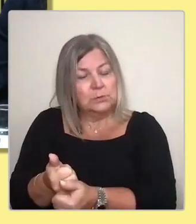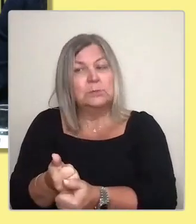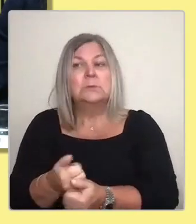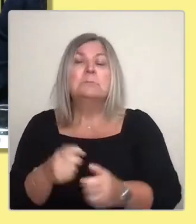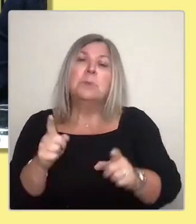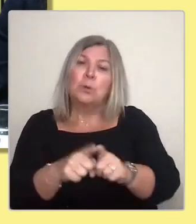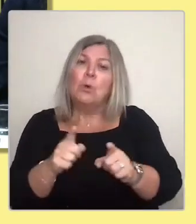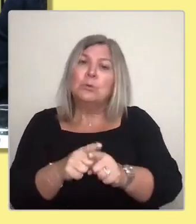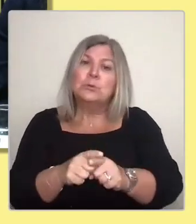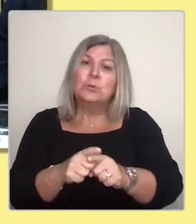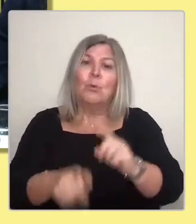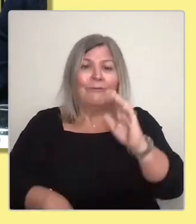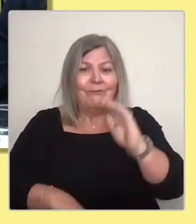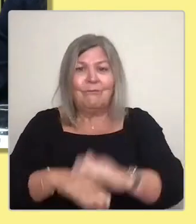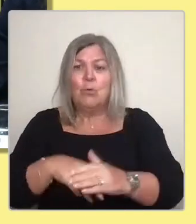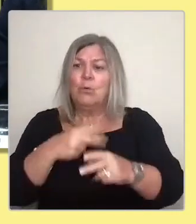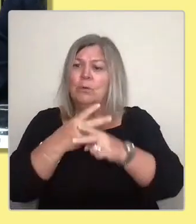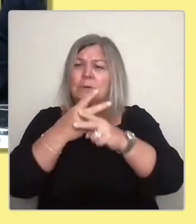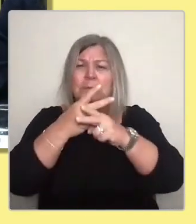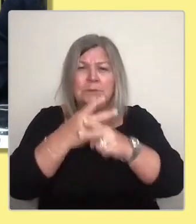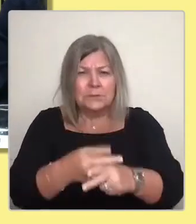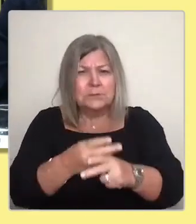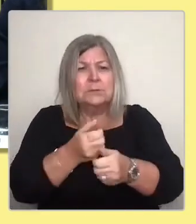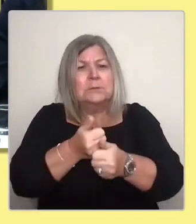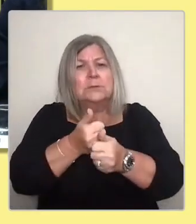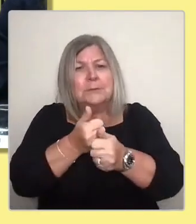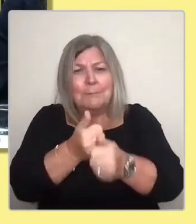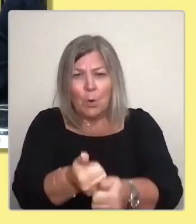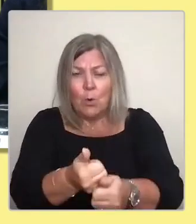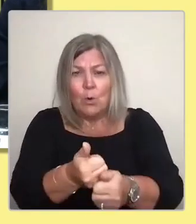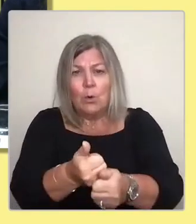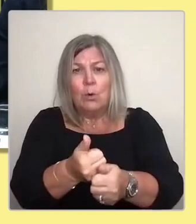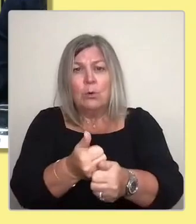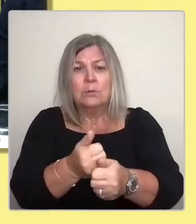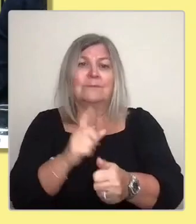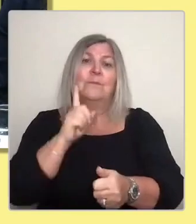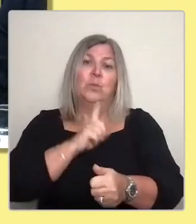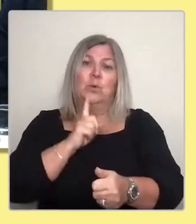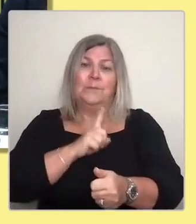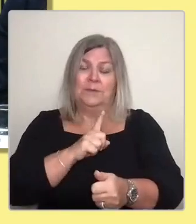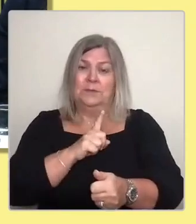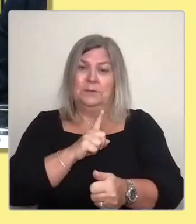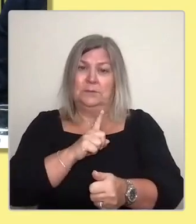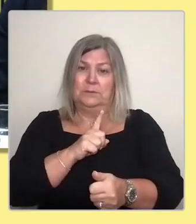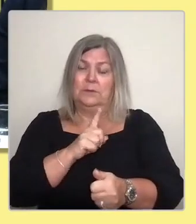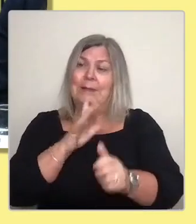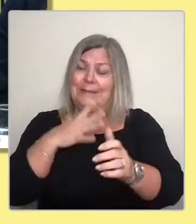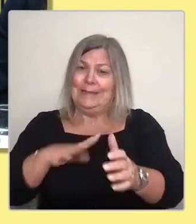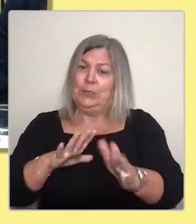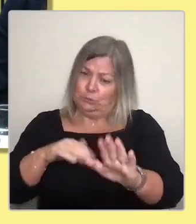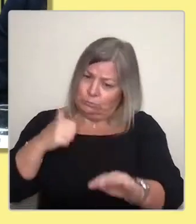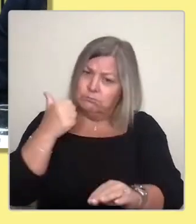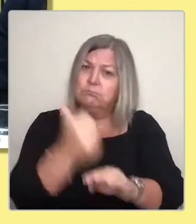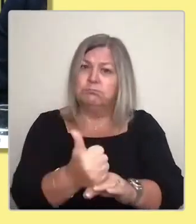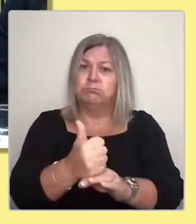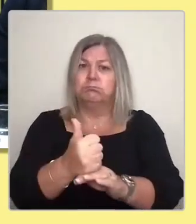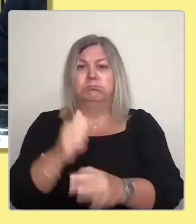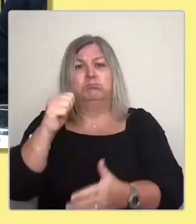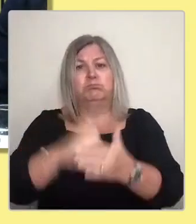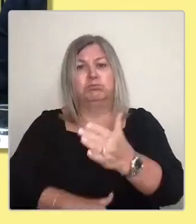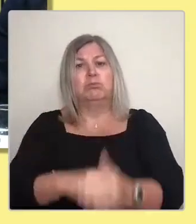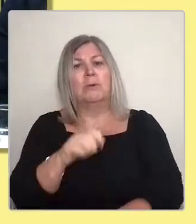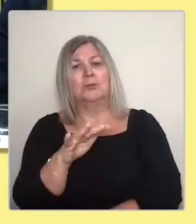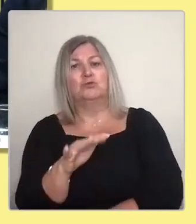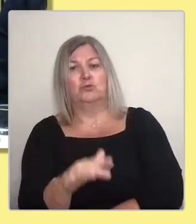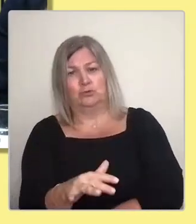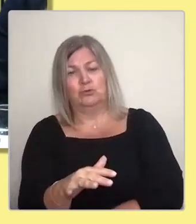at every stage is there, so that the trauma and the anxiety which will be present is not